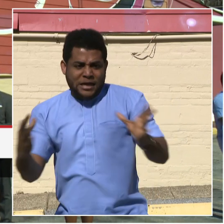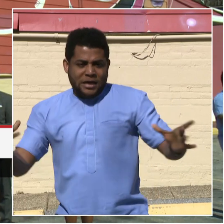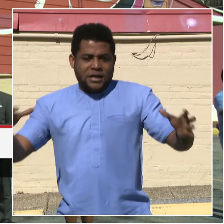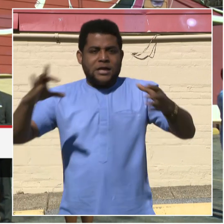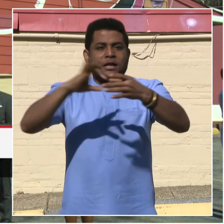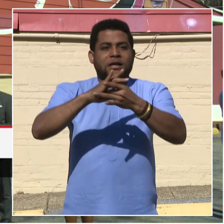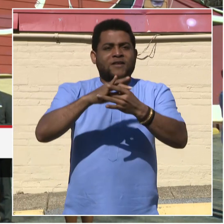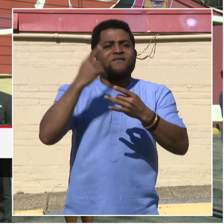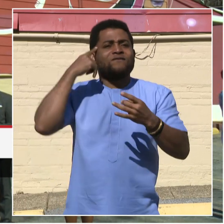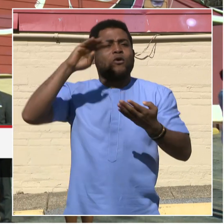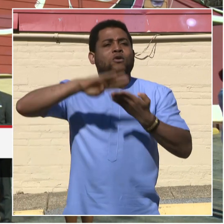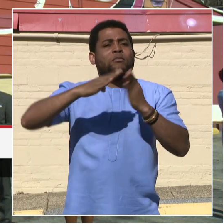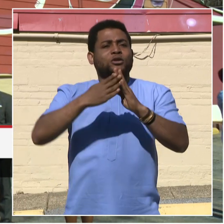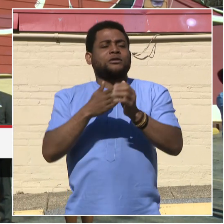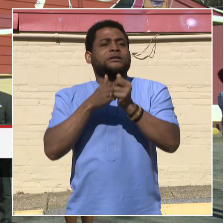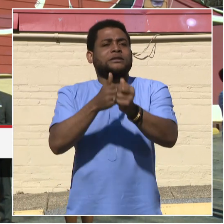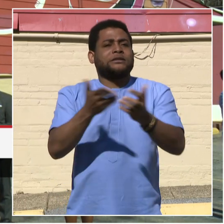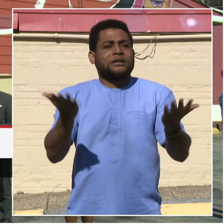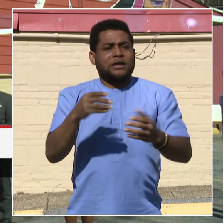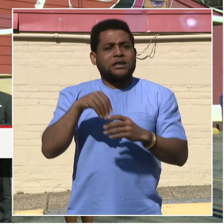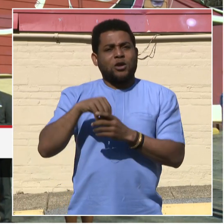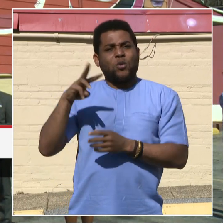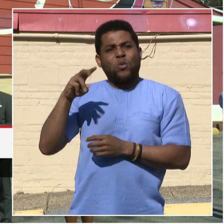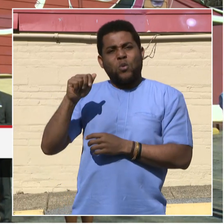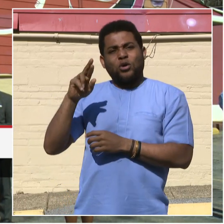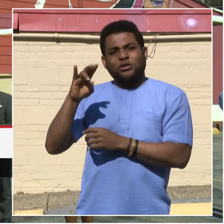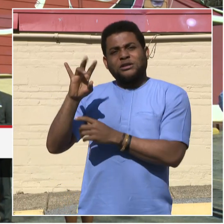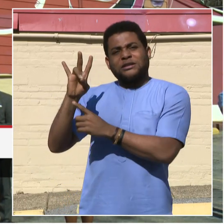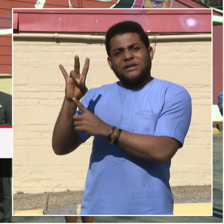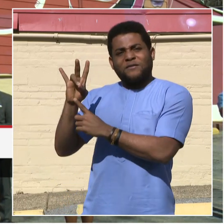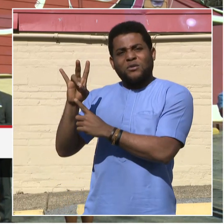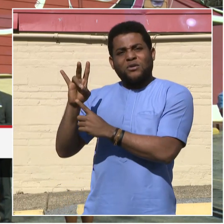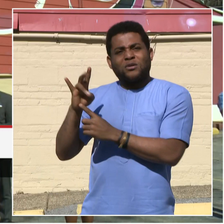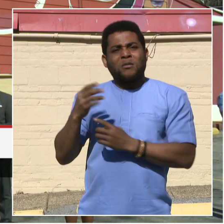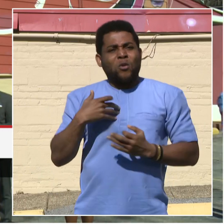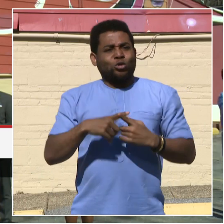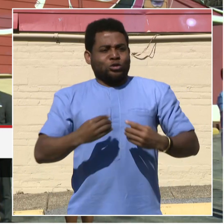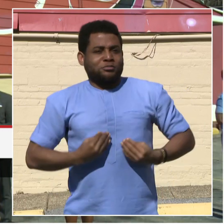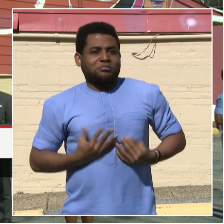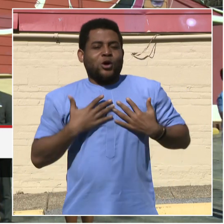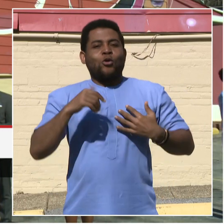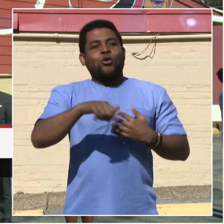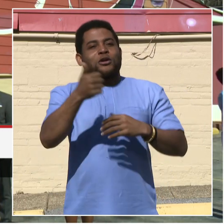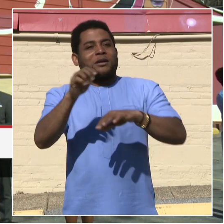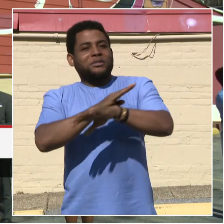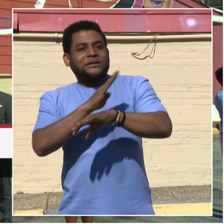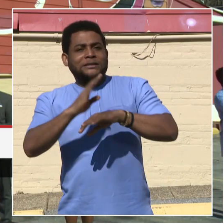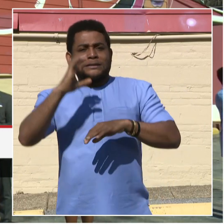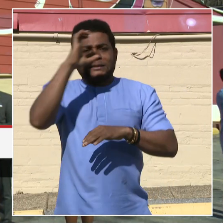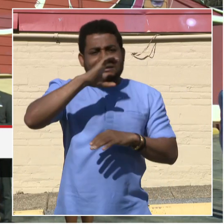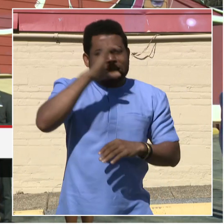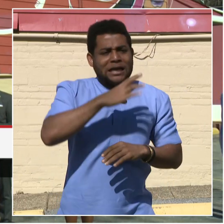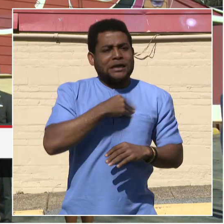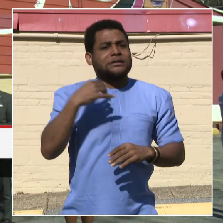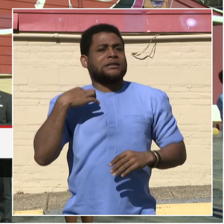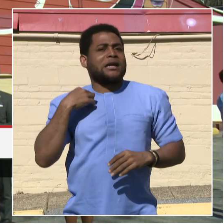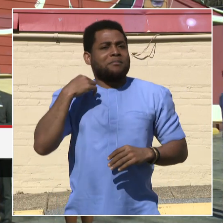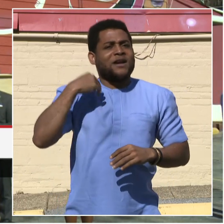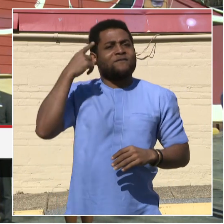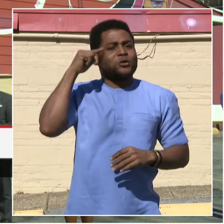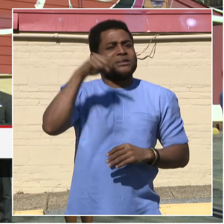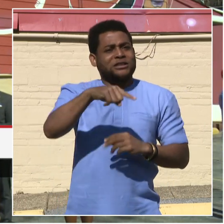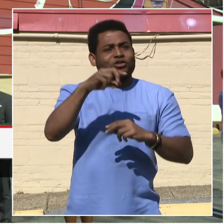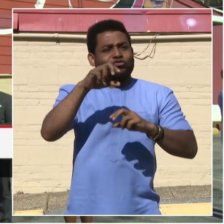7. It's my hope to inspire other Ward 7 businesses to seek and apply for the